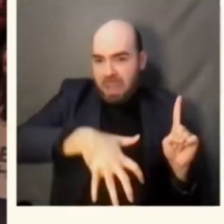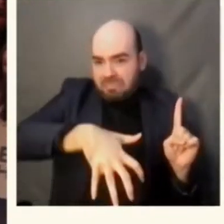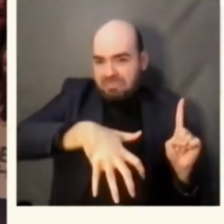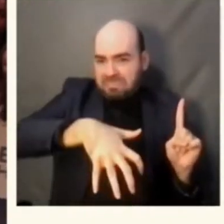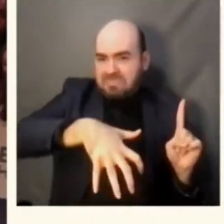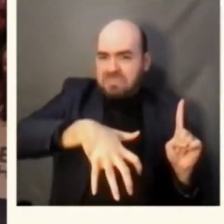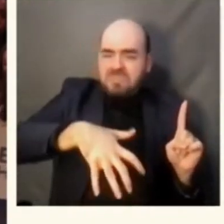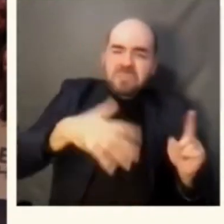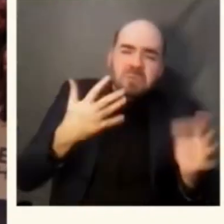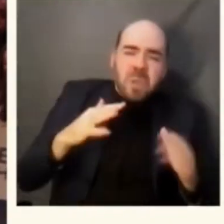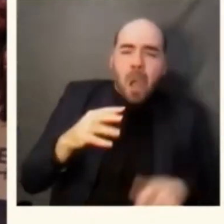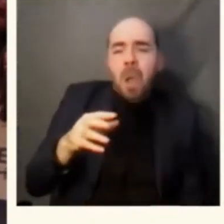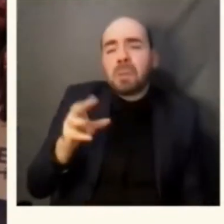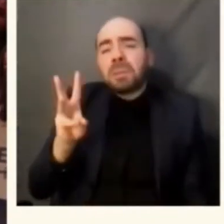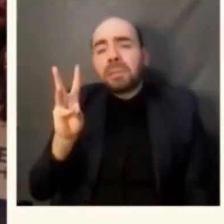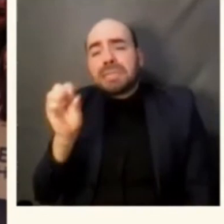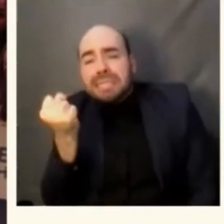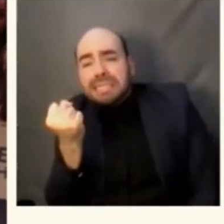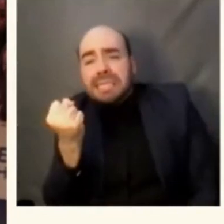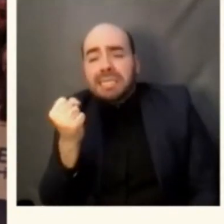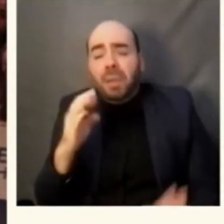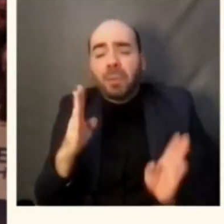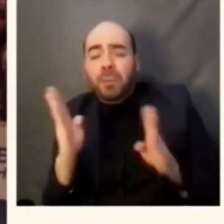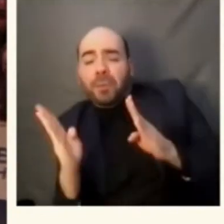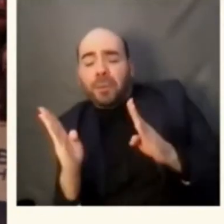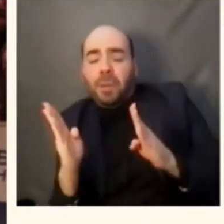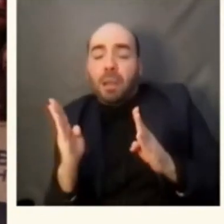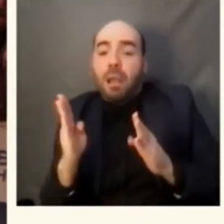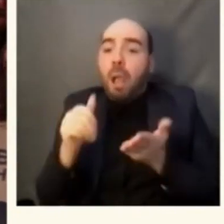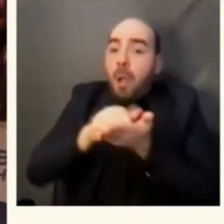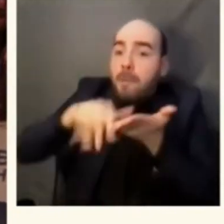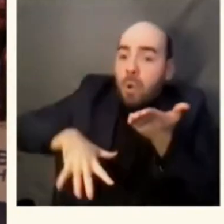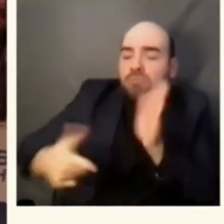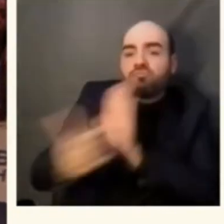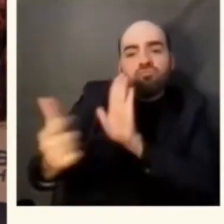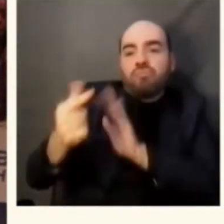60s, and abortion was illegal in Pennsylvania, where I grew up.